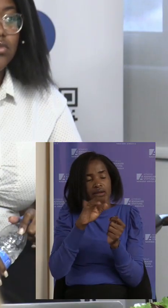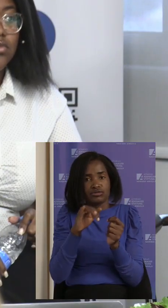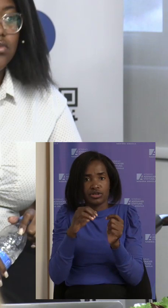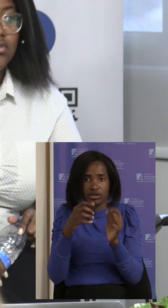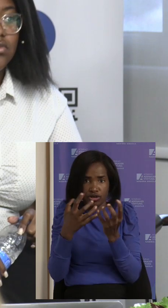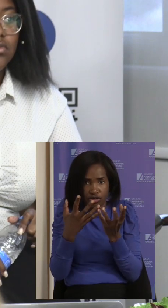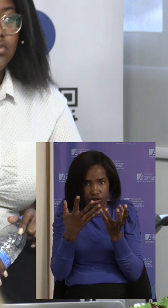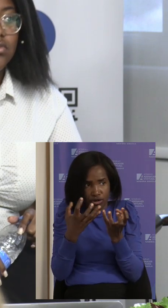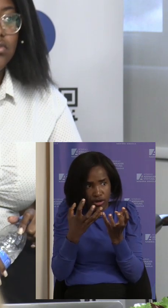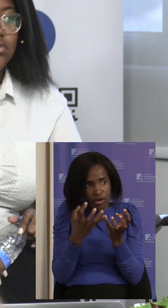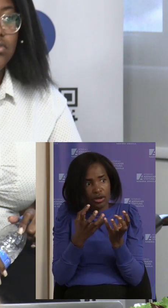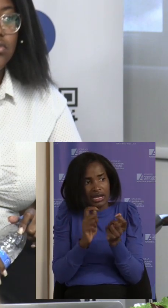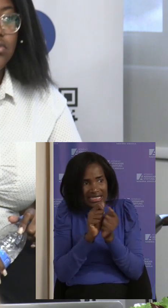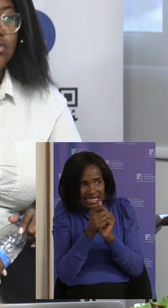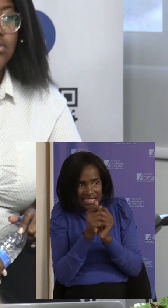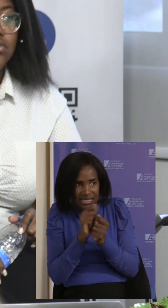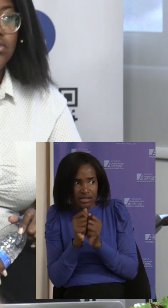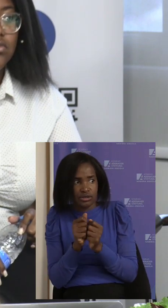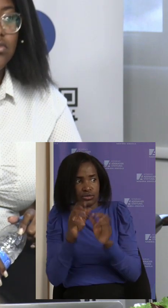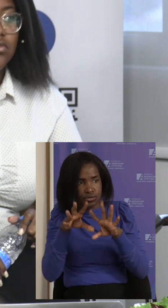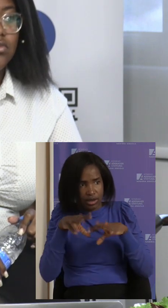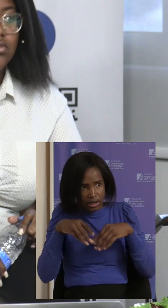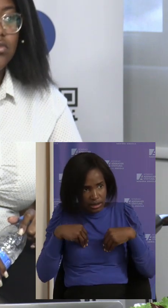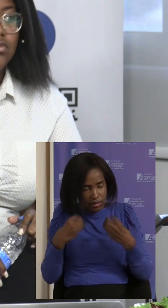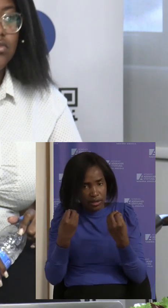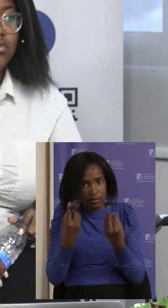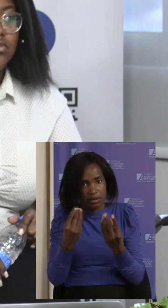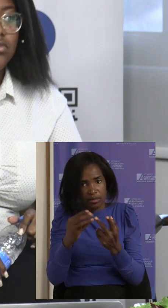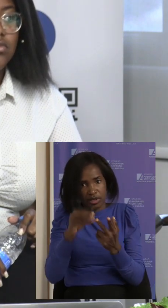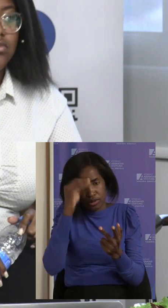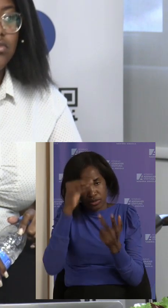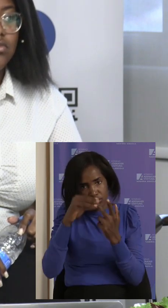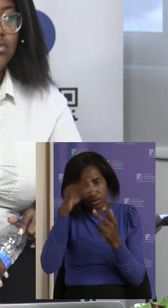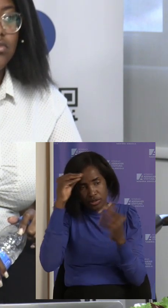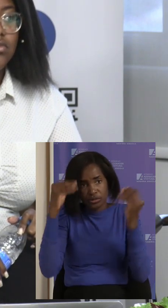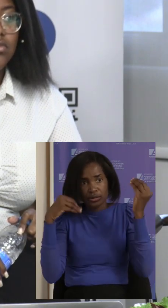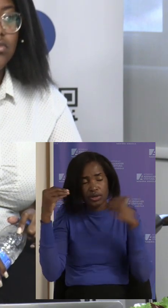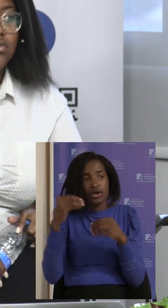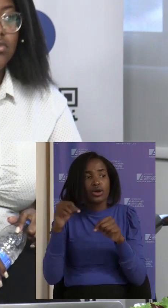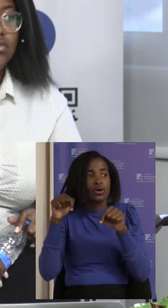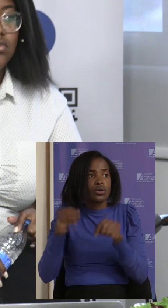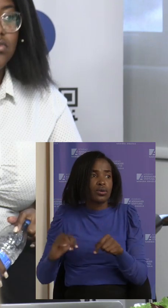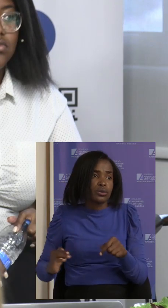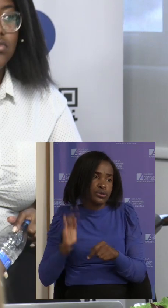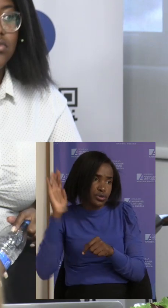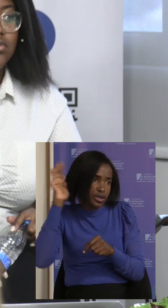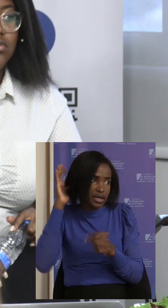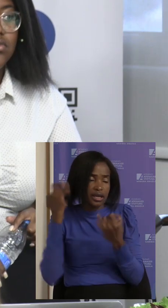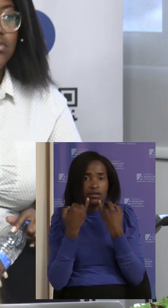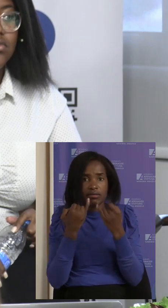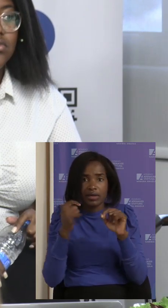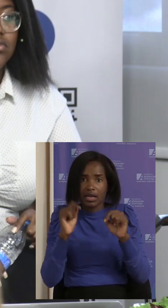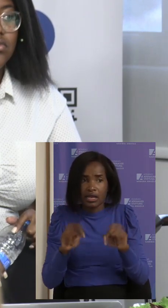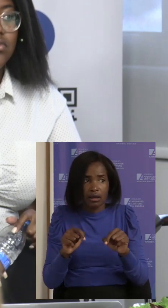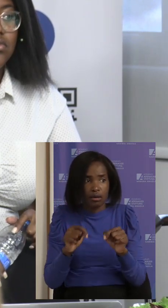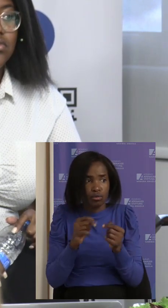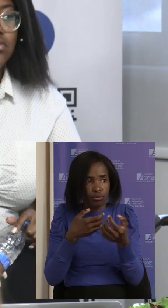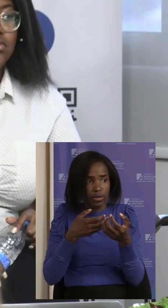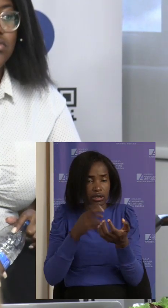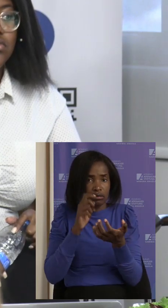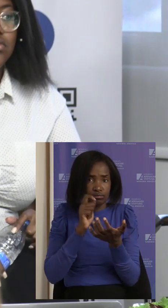admit as many as possible. And what we have also learned from the most recent feedback that is not yet